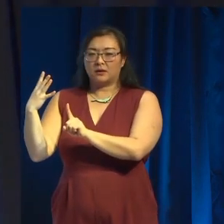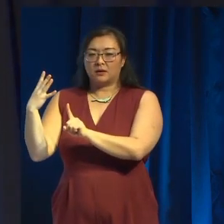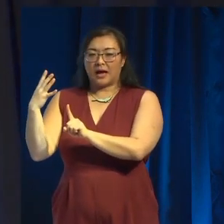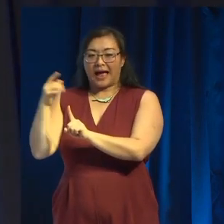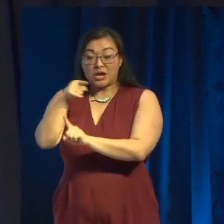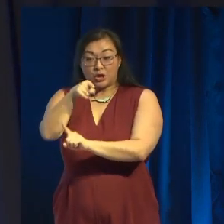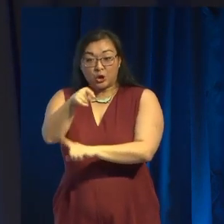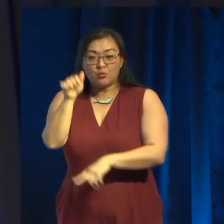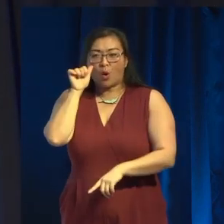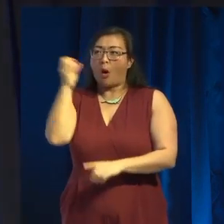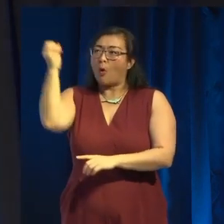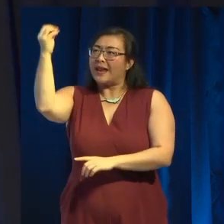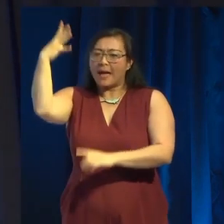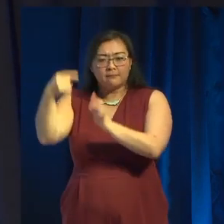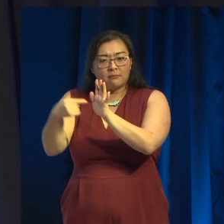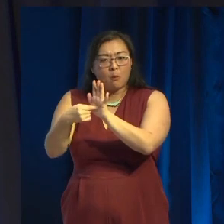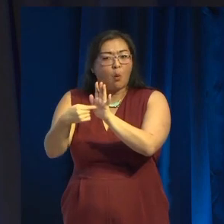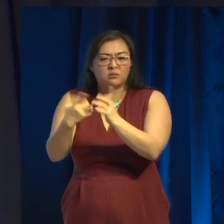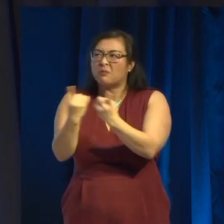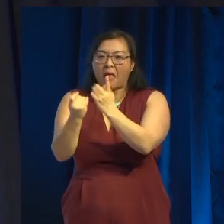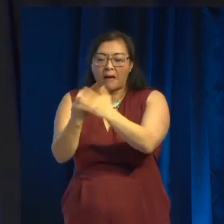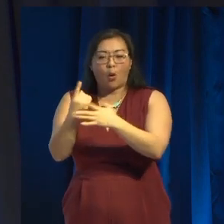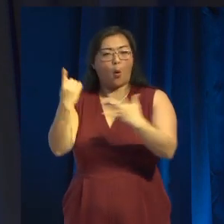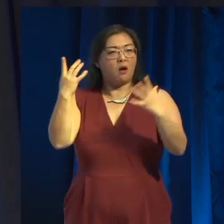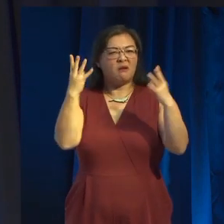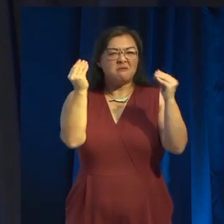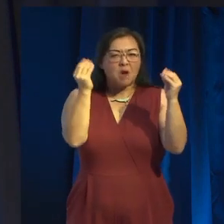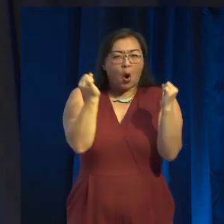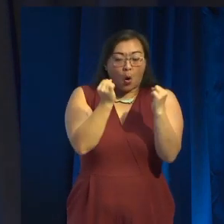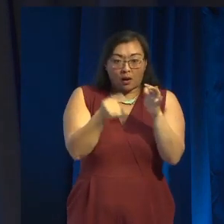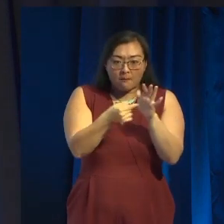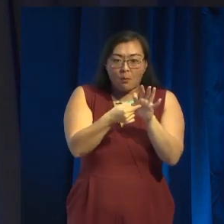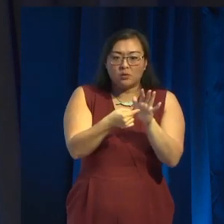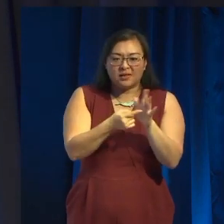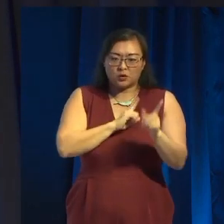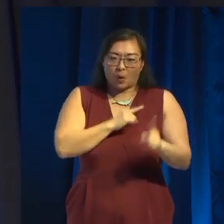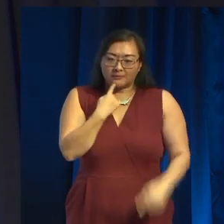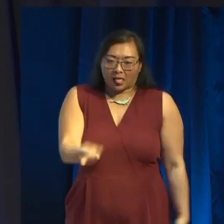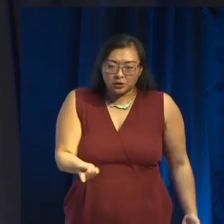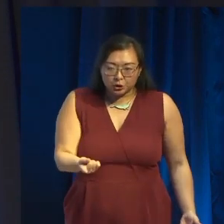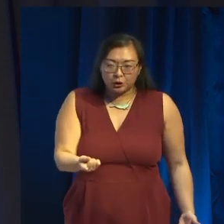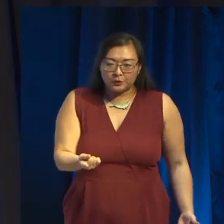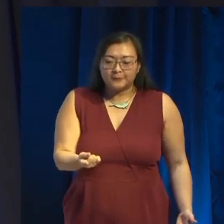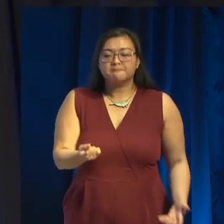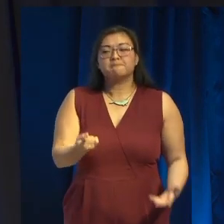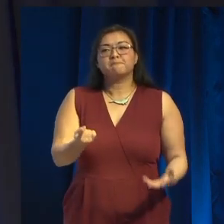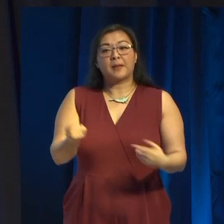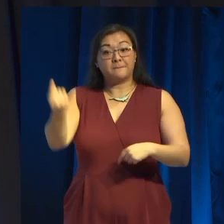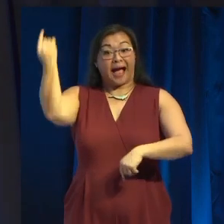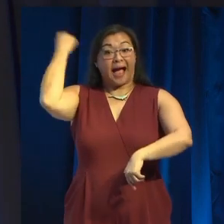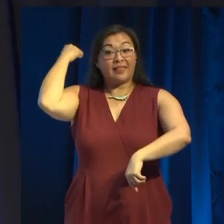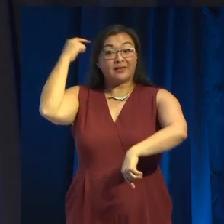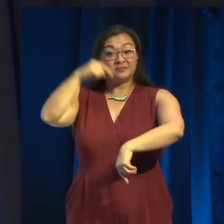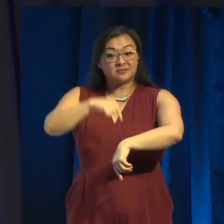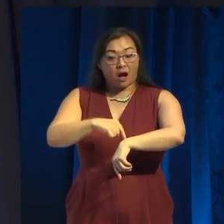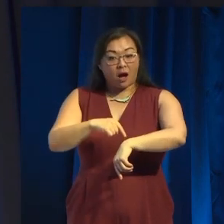weather was important. It was to set the atmosphere. But at the time when the person was experiencing this, none of this was part of a narrative. Things were